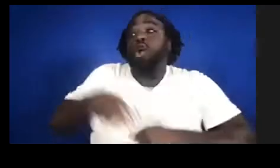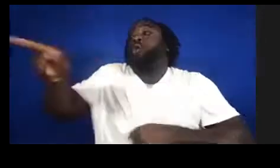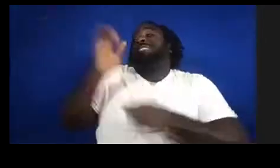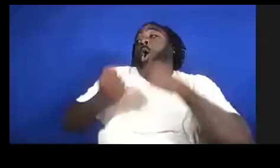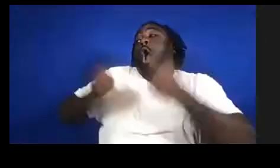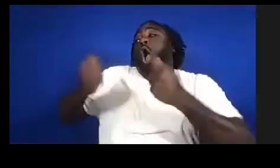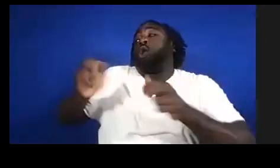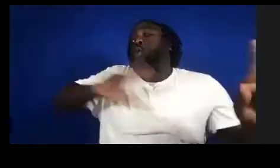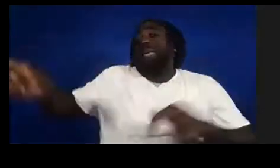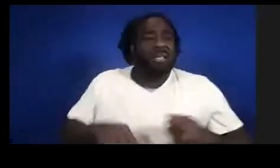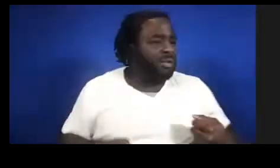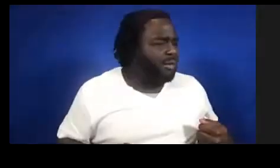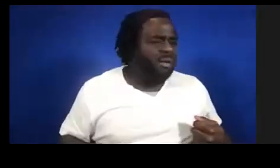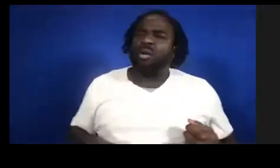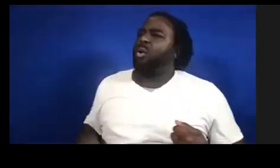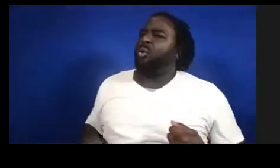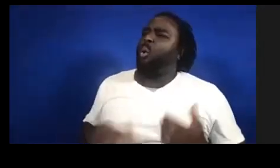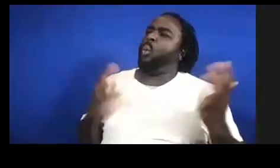We gonna be wrapping our stuff up.